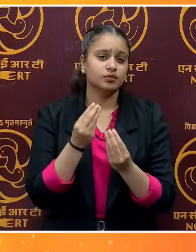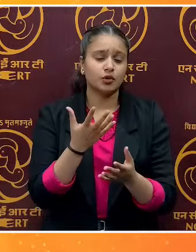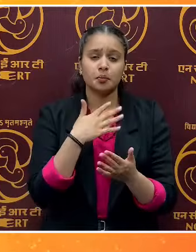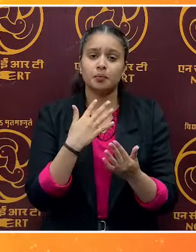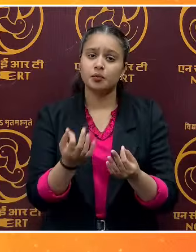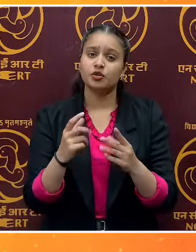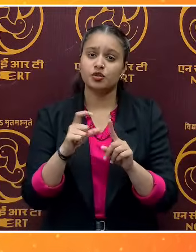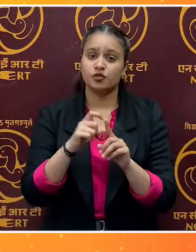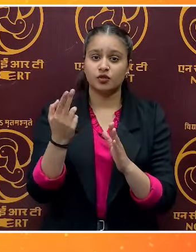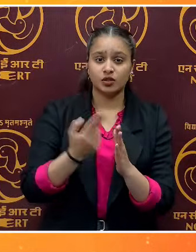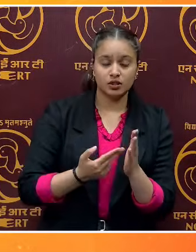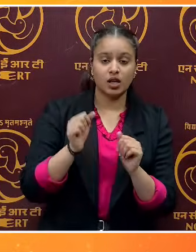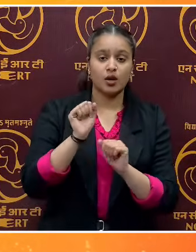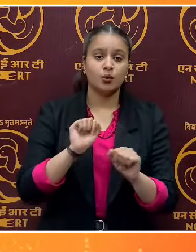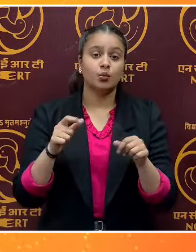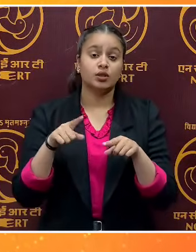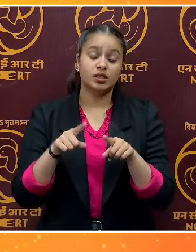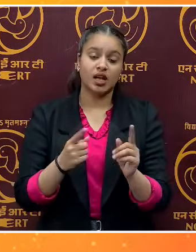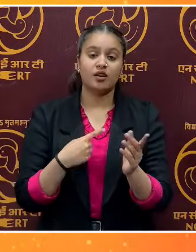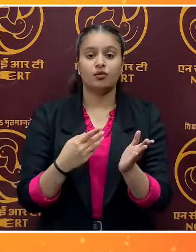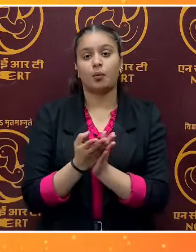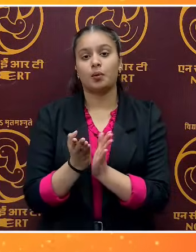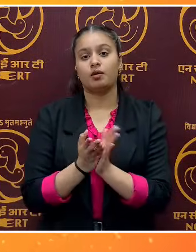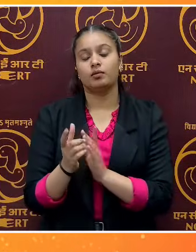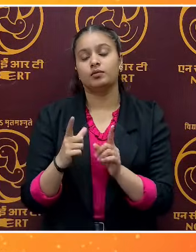beautiful designs on your own.